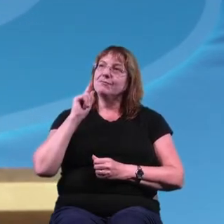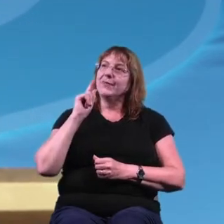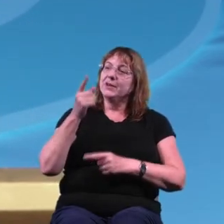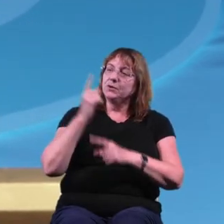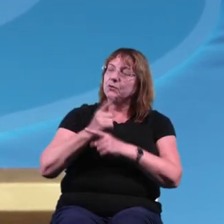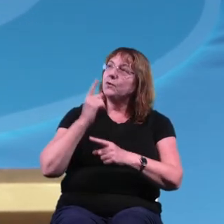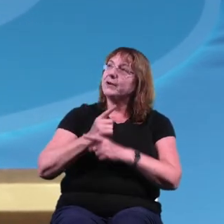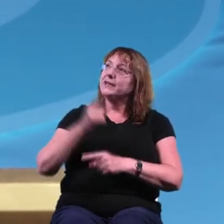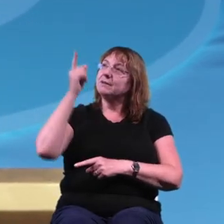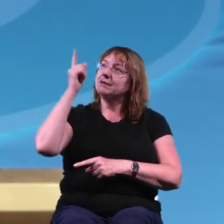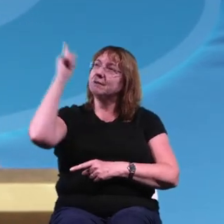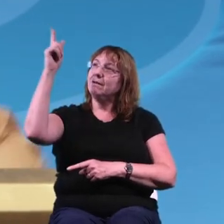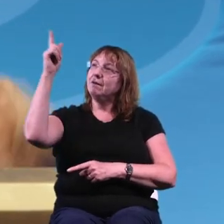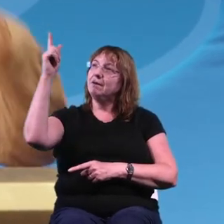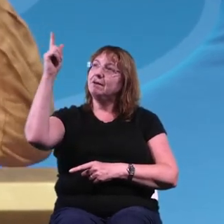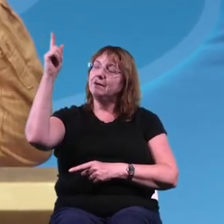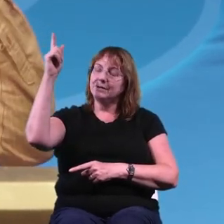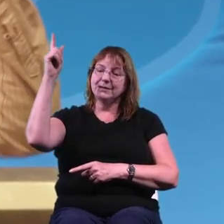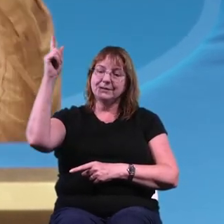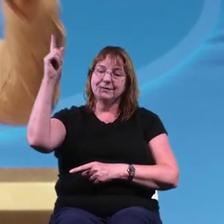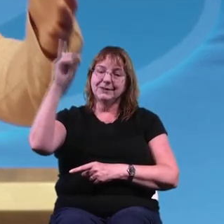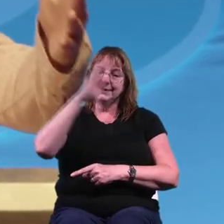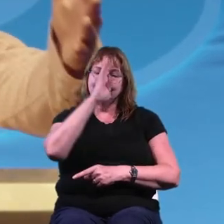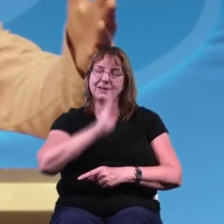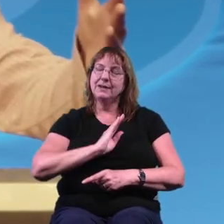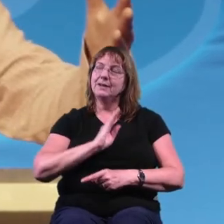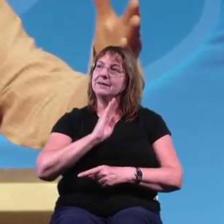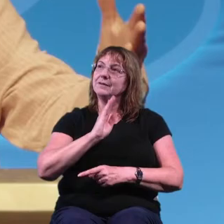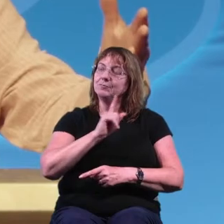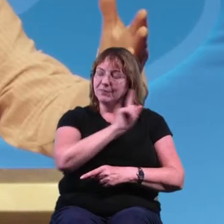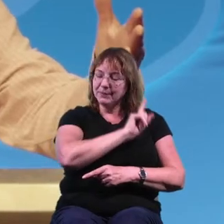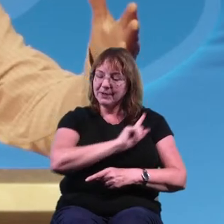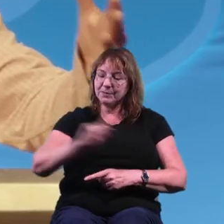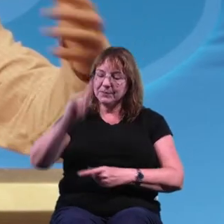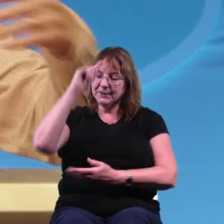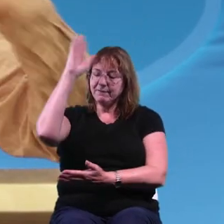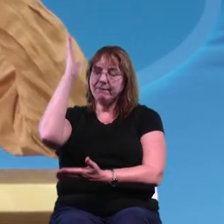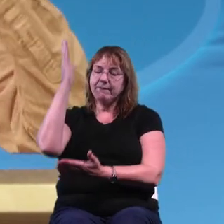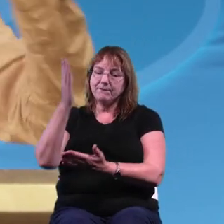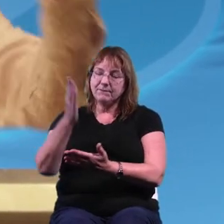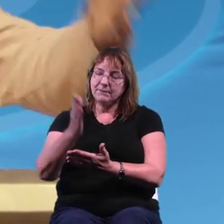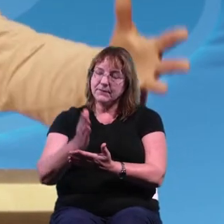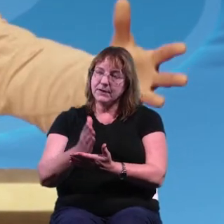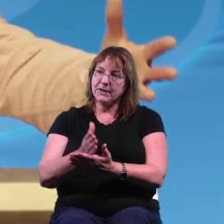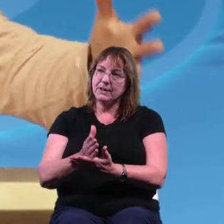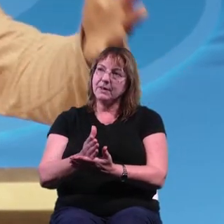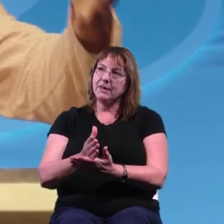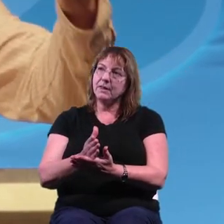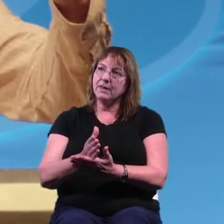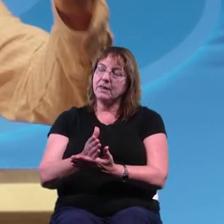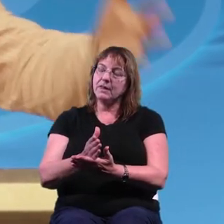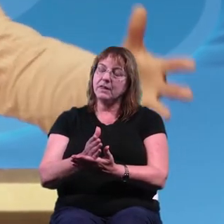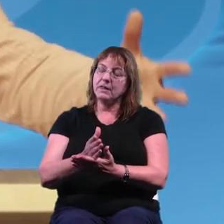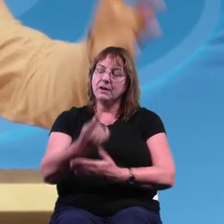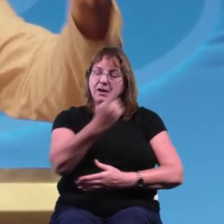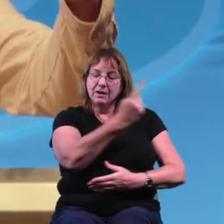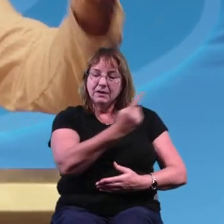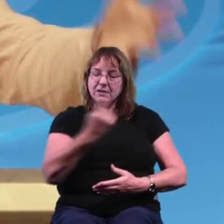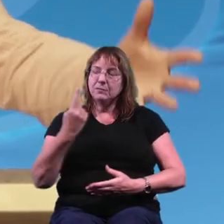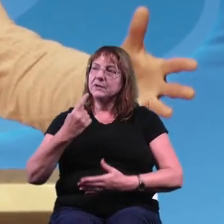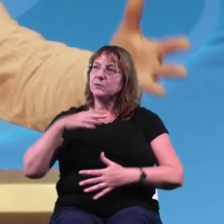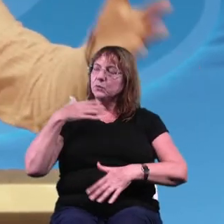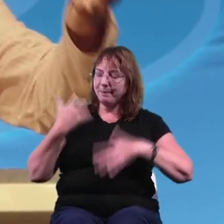back. And lament comes to God in faith. The very act of coming with all that pain